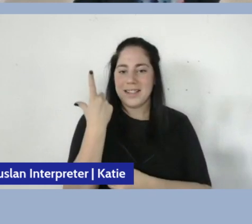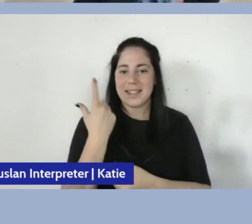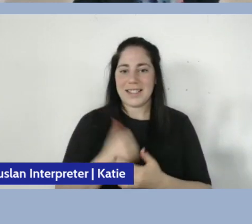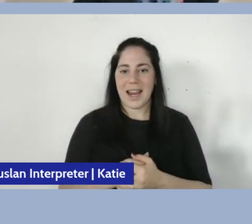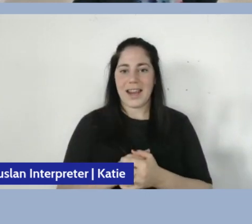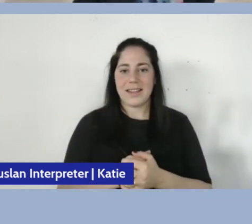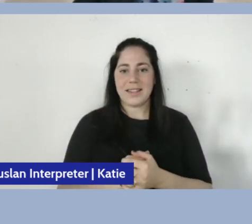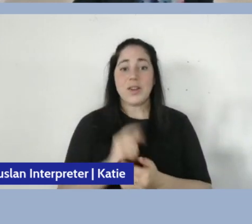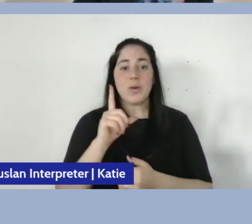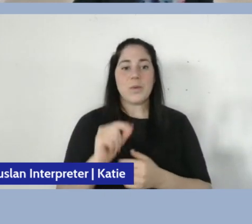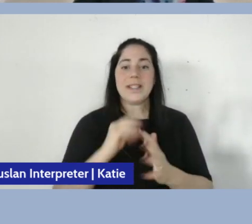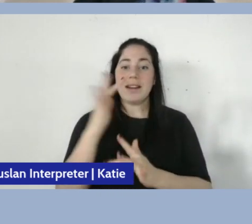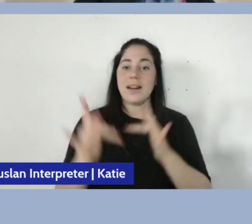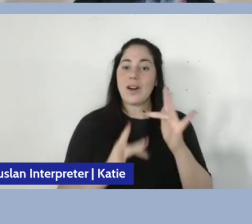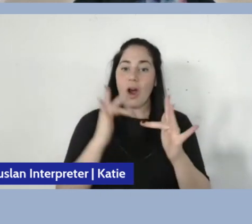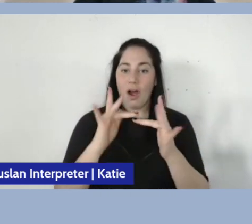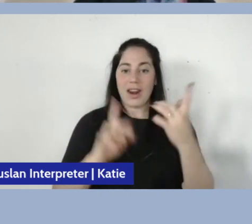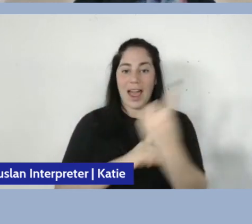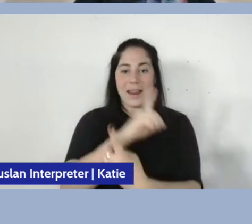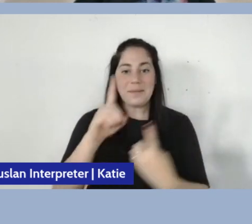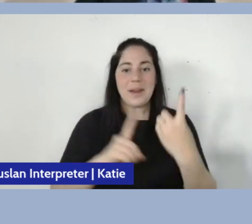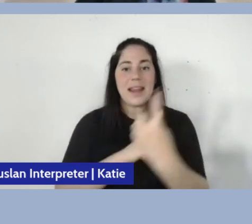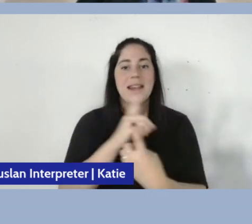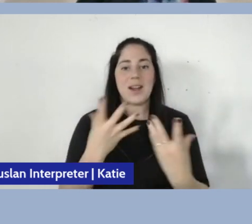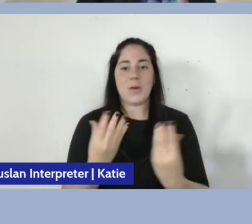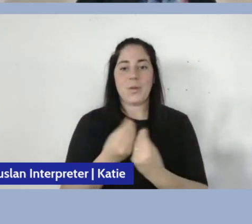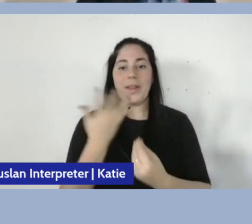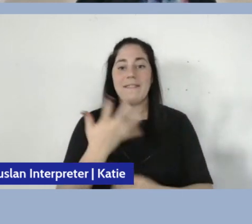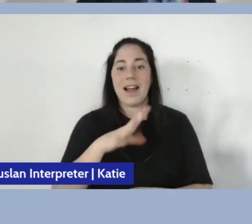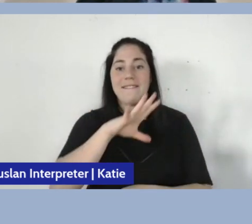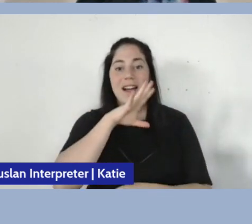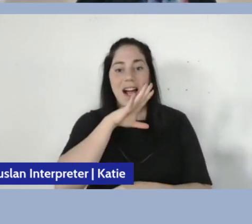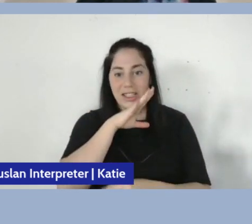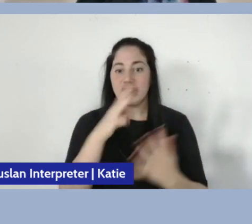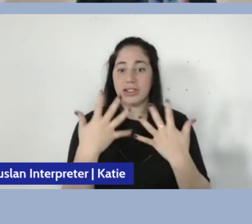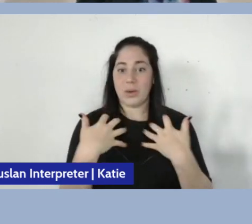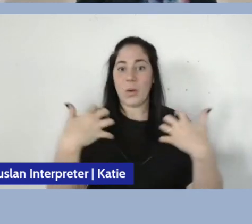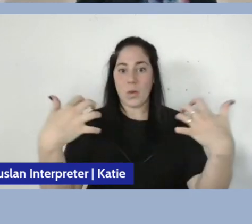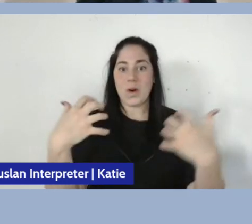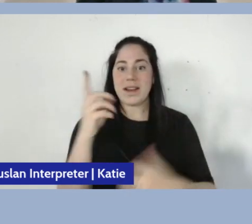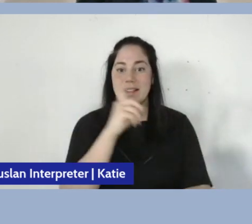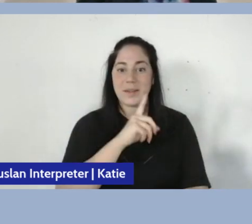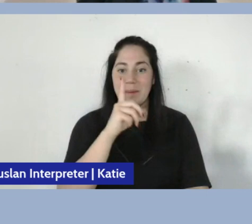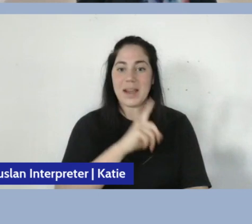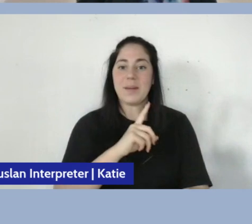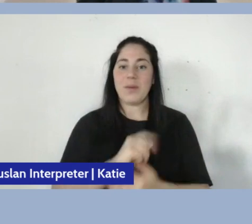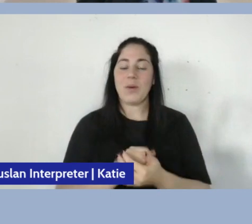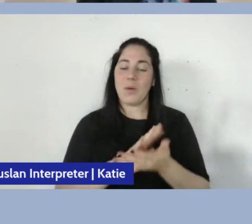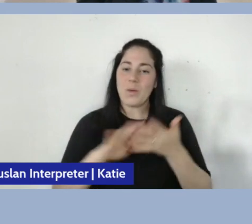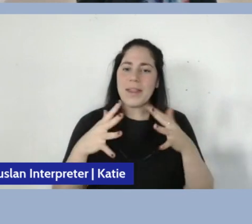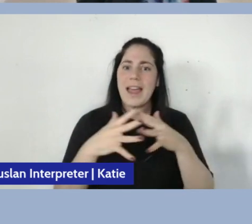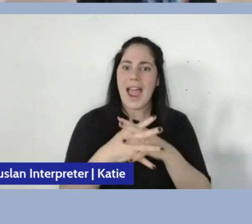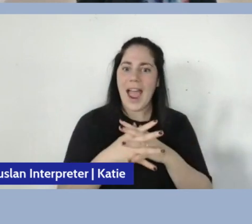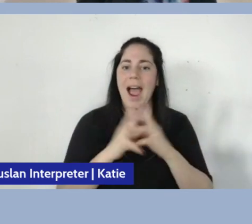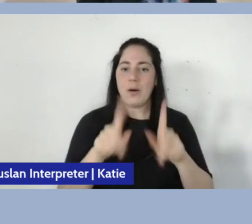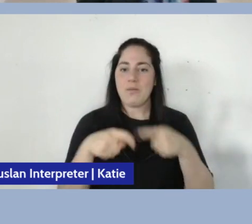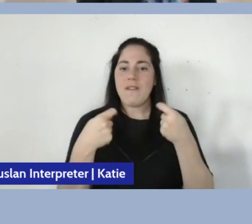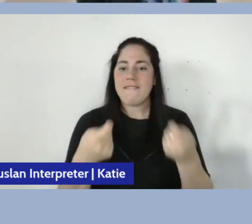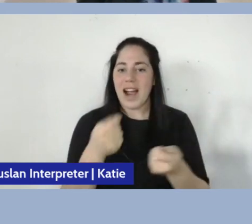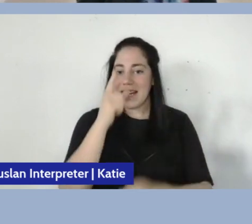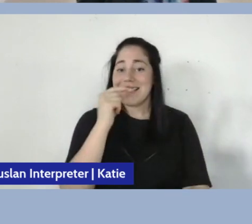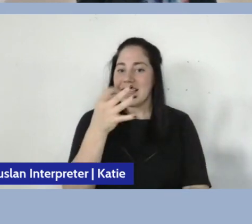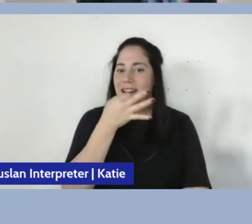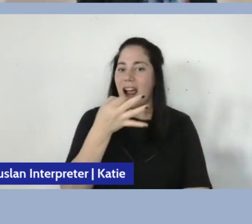500 participants where we actually explained the process about how aged care providers can go about requesting documents